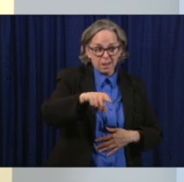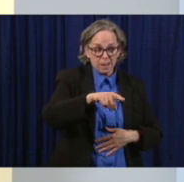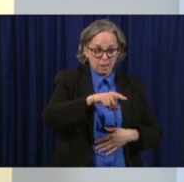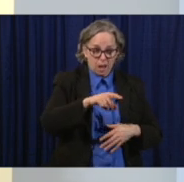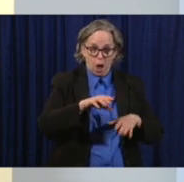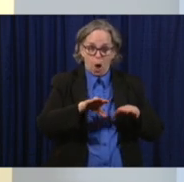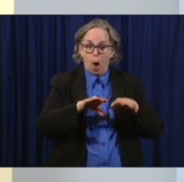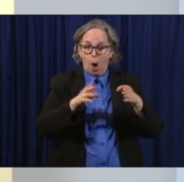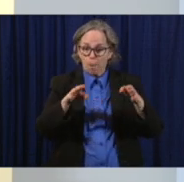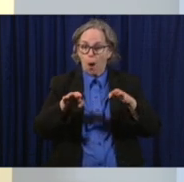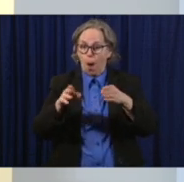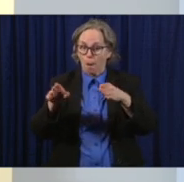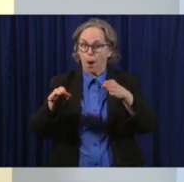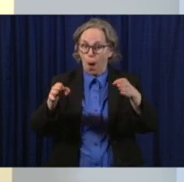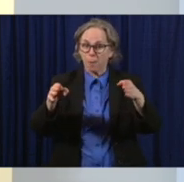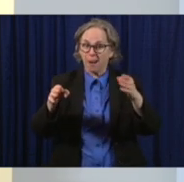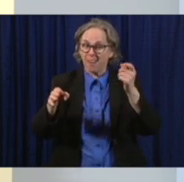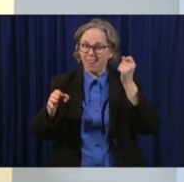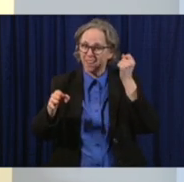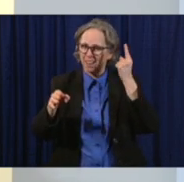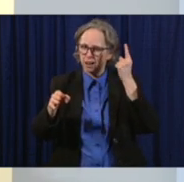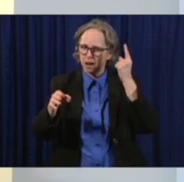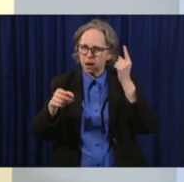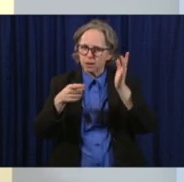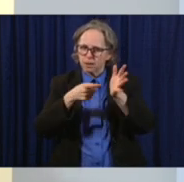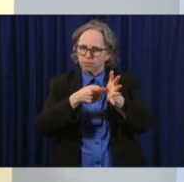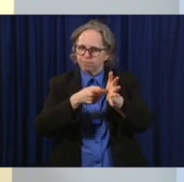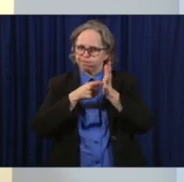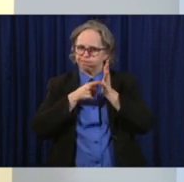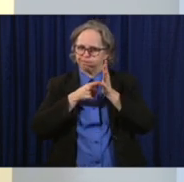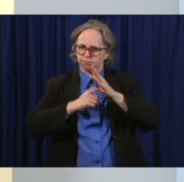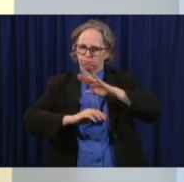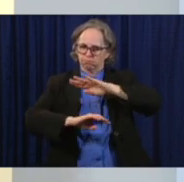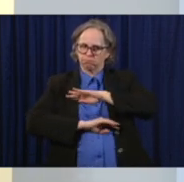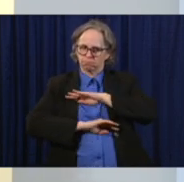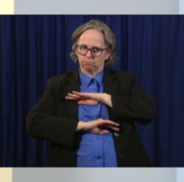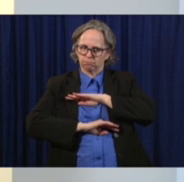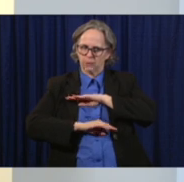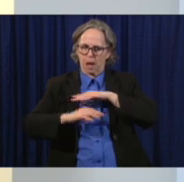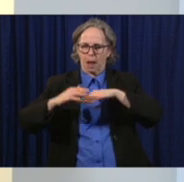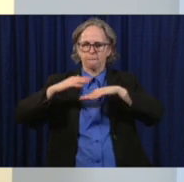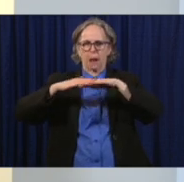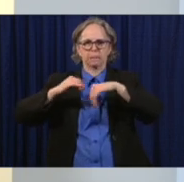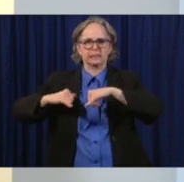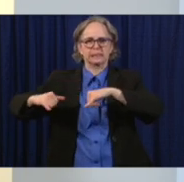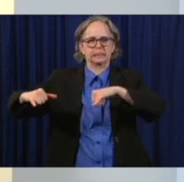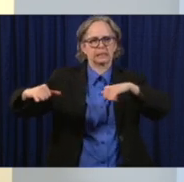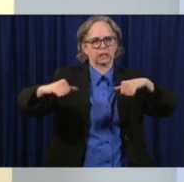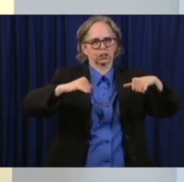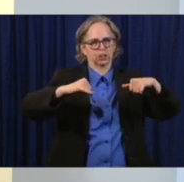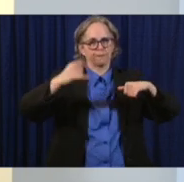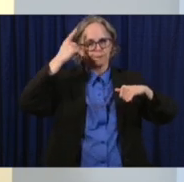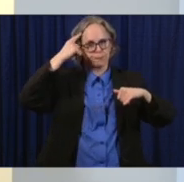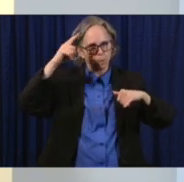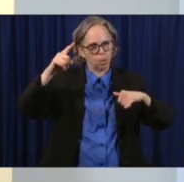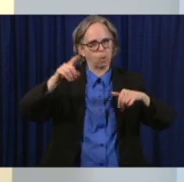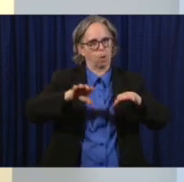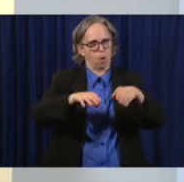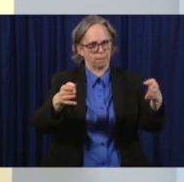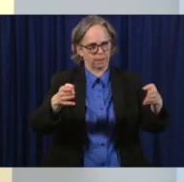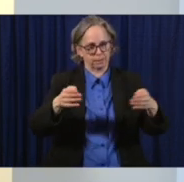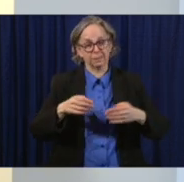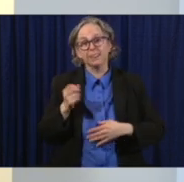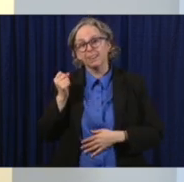all reopenings must meet the minimum standards. We've established those minimum standards, but many businesses will add